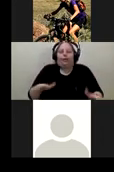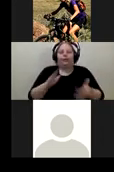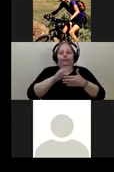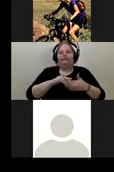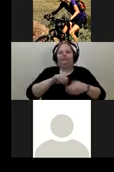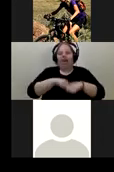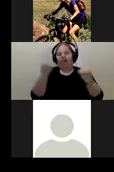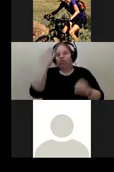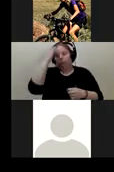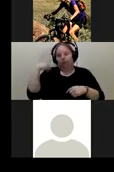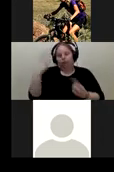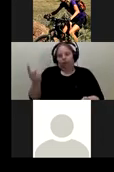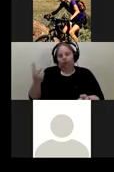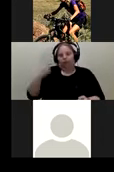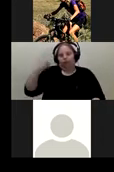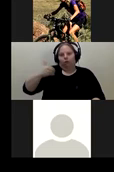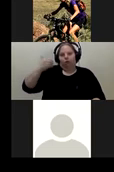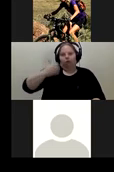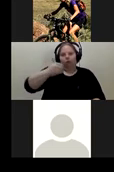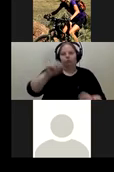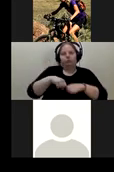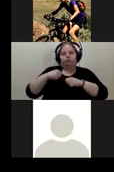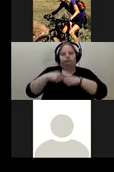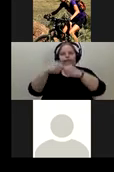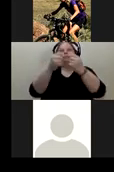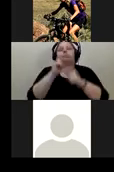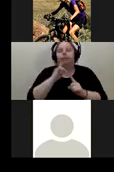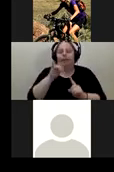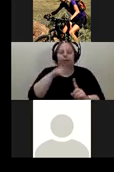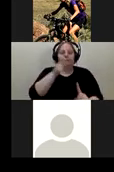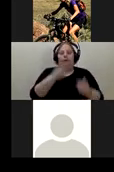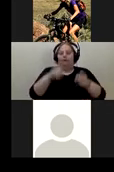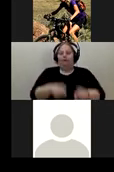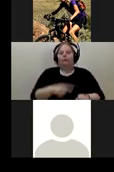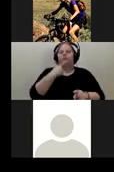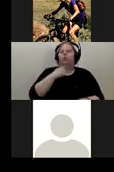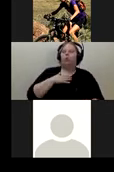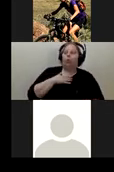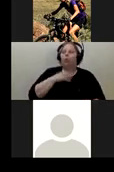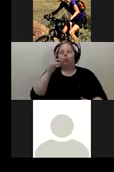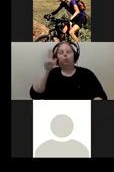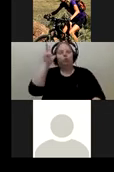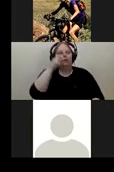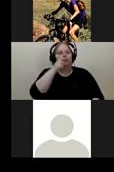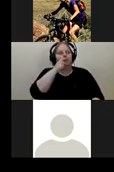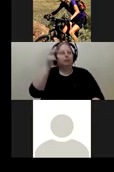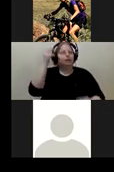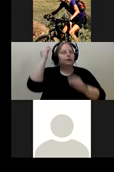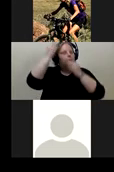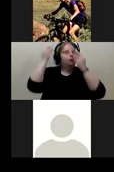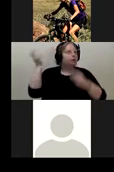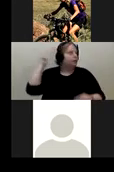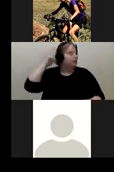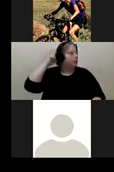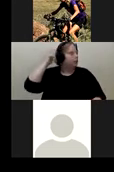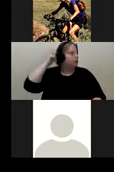this far. But if you get to that point, then it's like, well, you know, you could hear somebody saying, well,